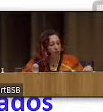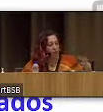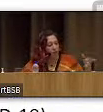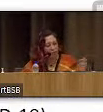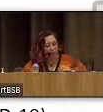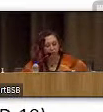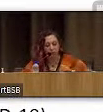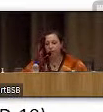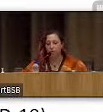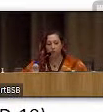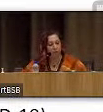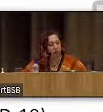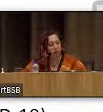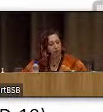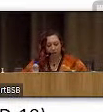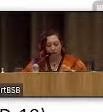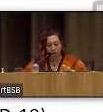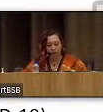Okay.